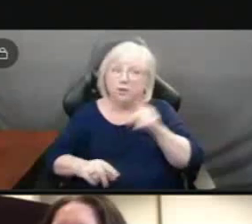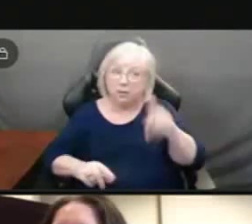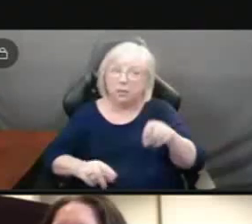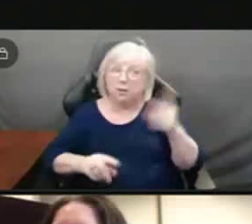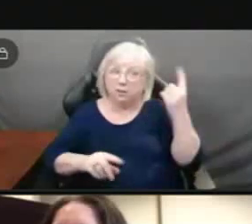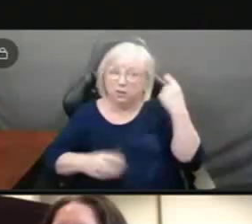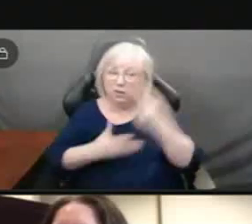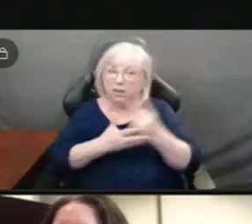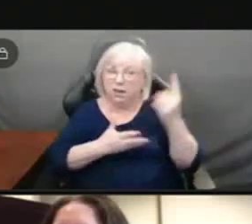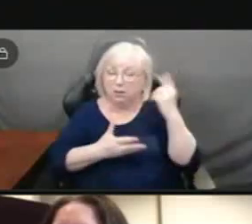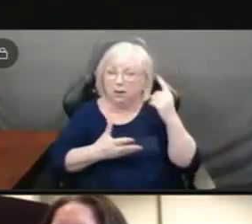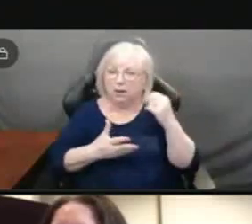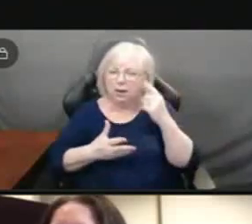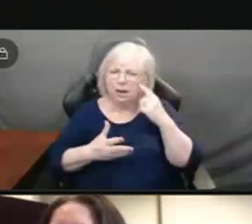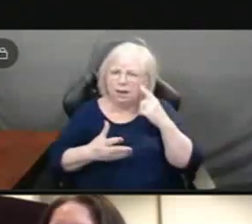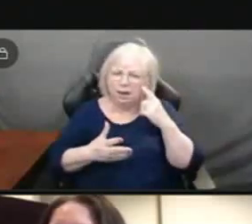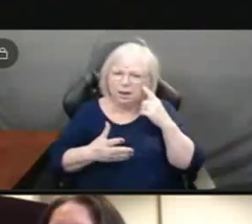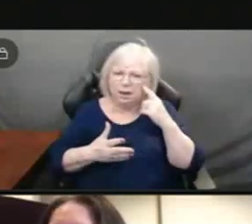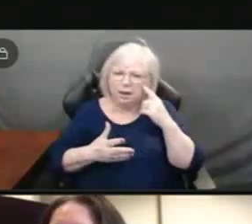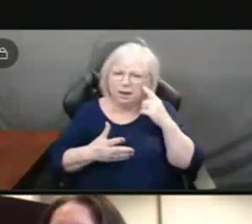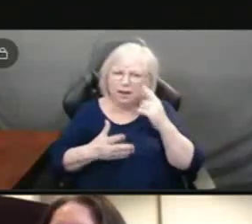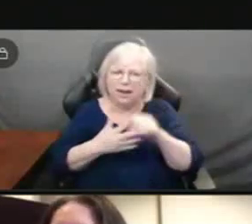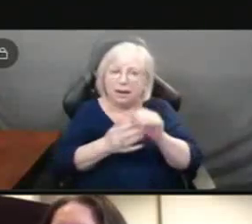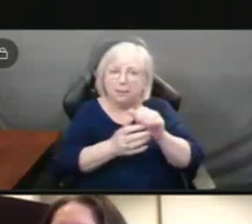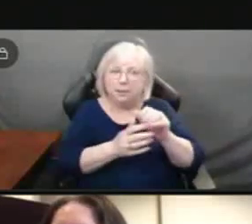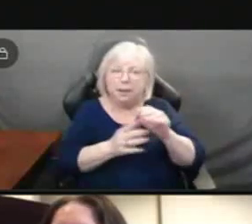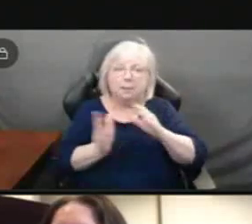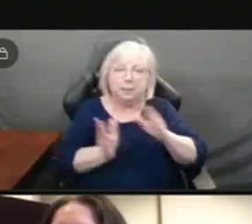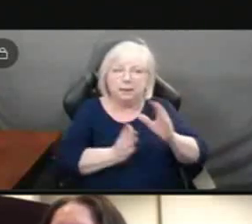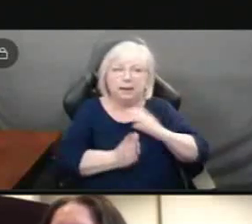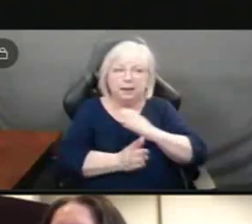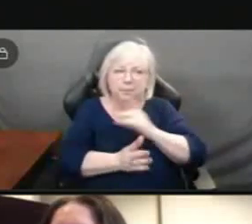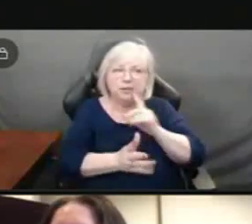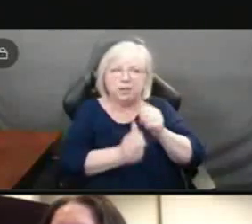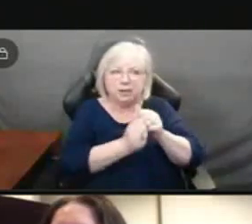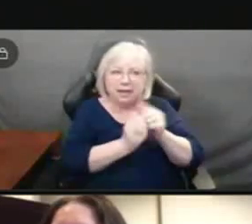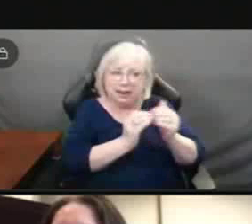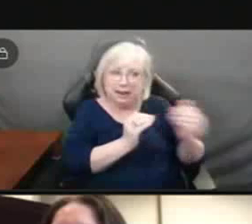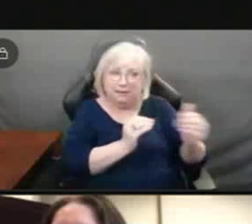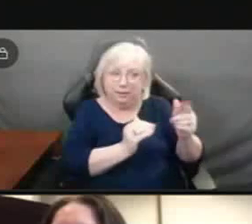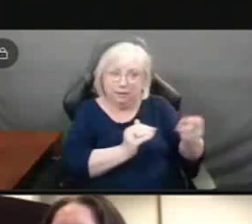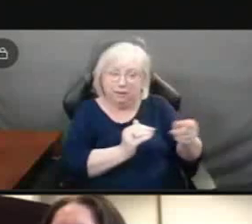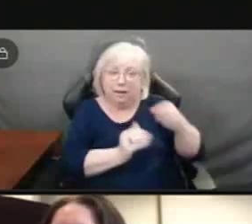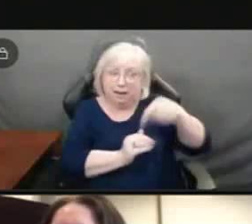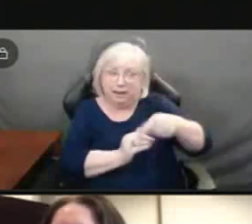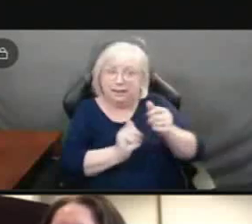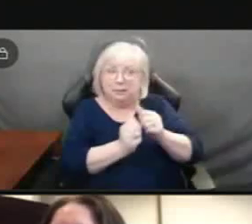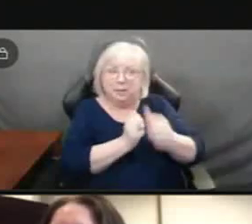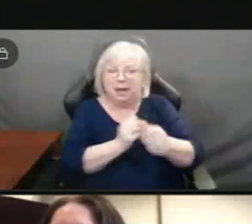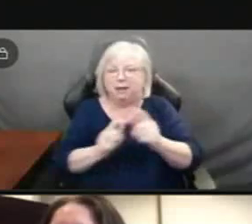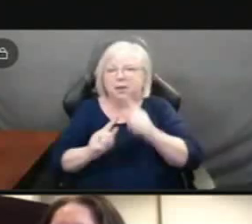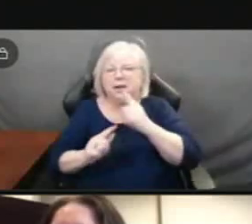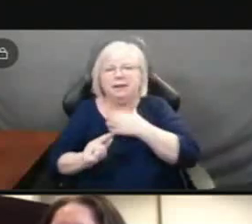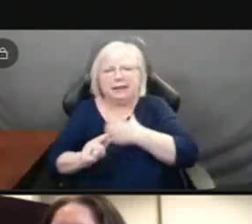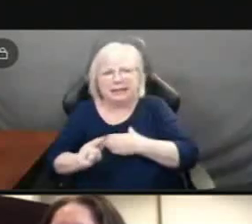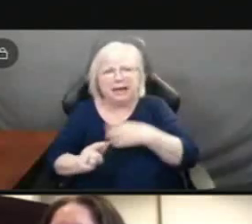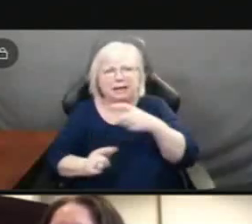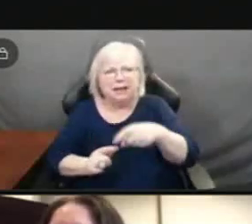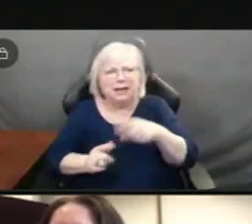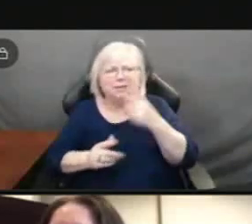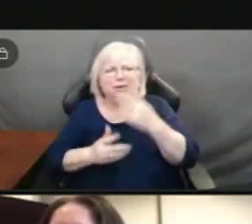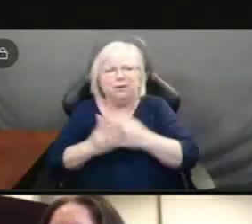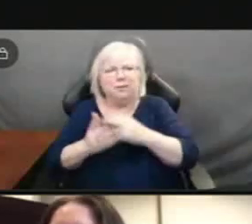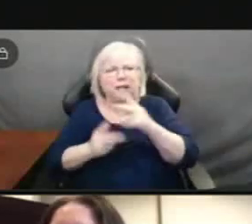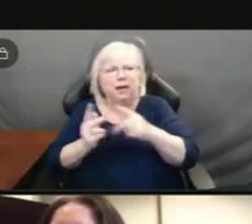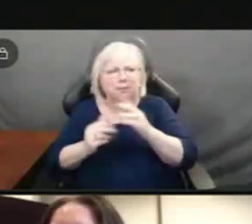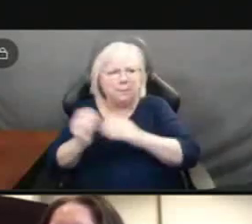And I think that although it passed at the planning commission level, and there's a desire and a need for some kind of development in that